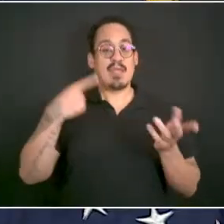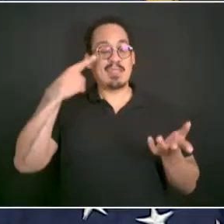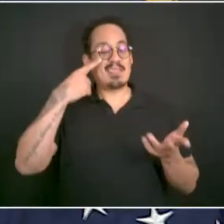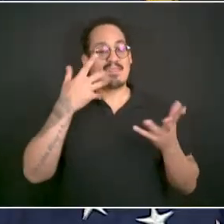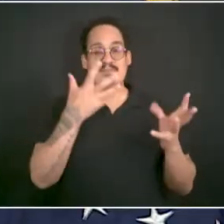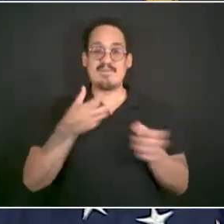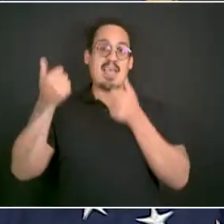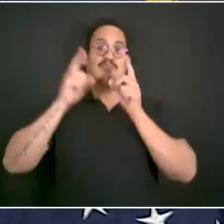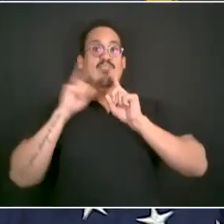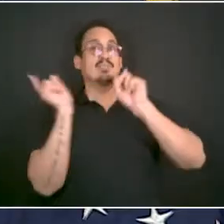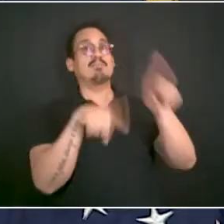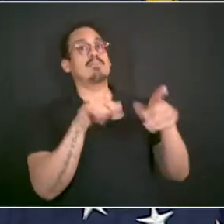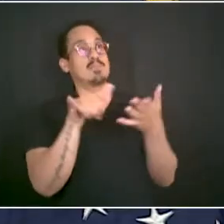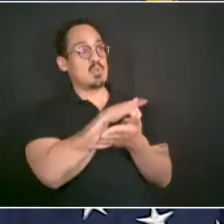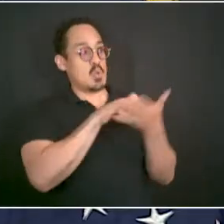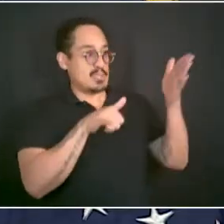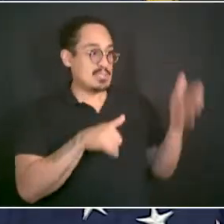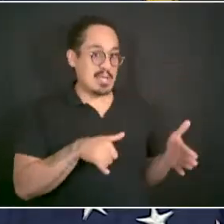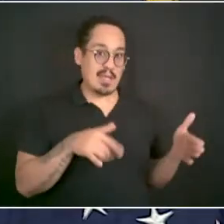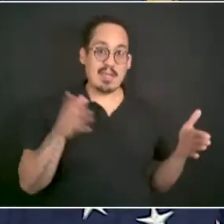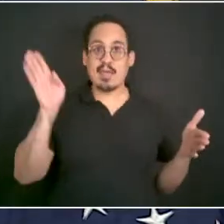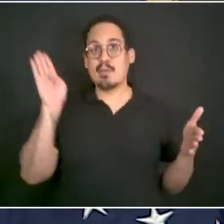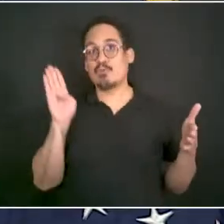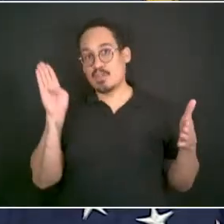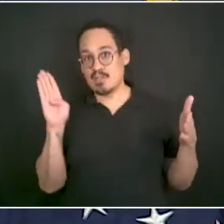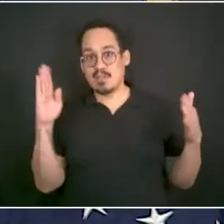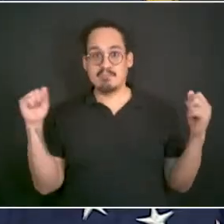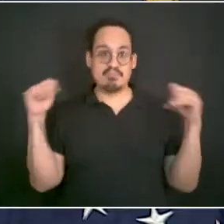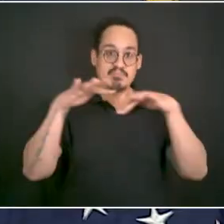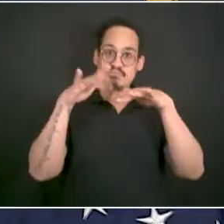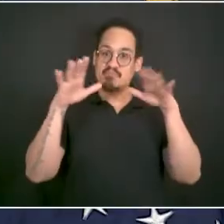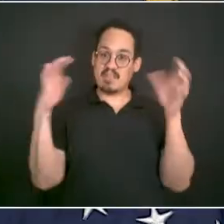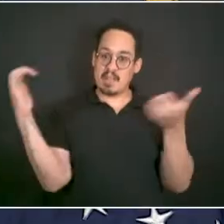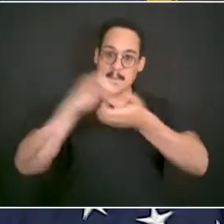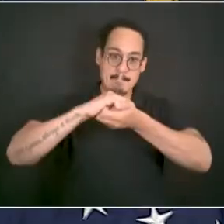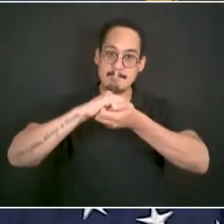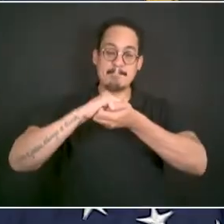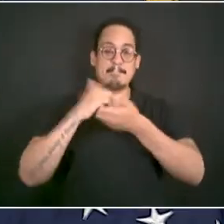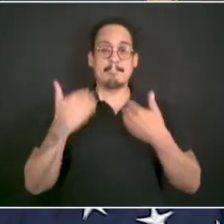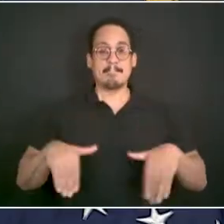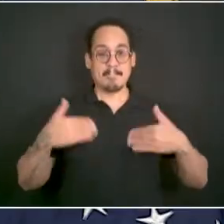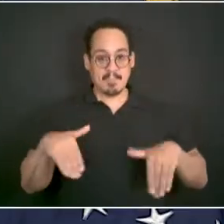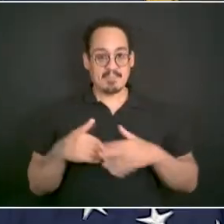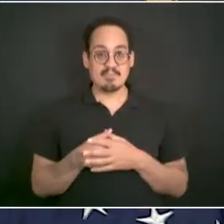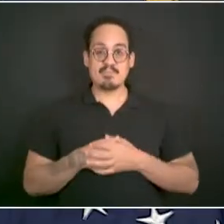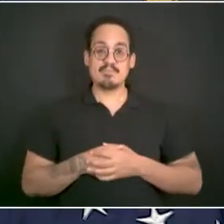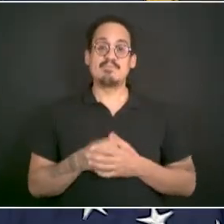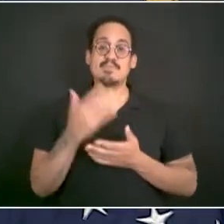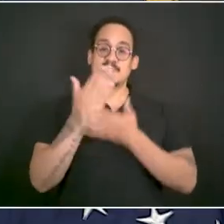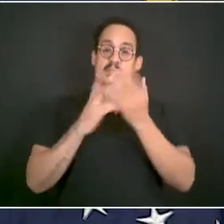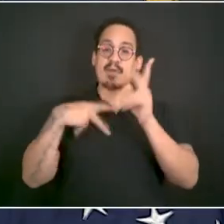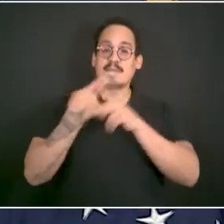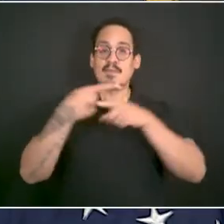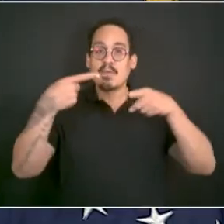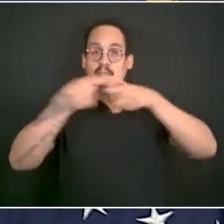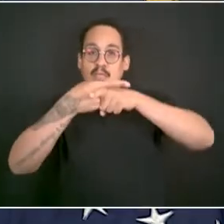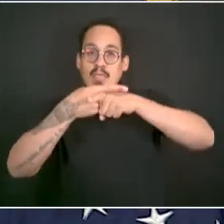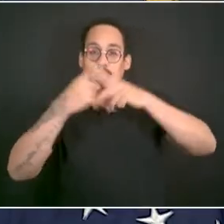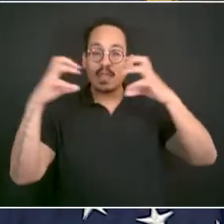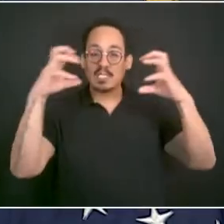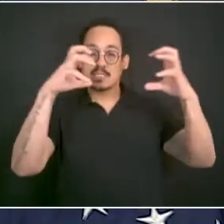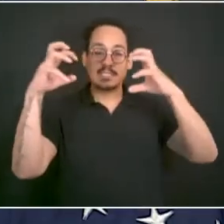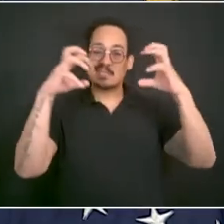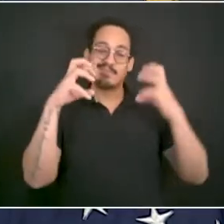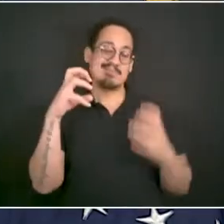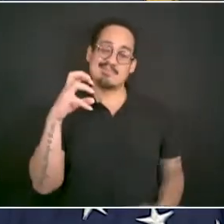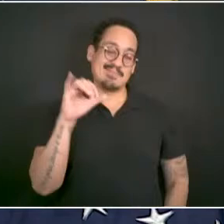on both the New York side and the Brooklyn side and the collaboration. And so whomever is stating there was some type of conflict of interaction, that